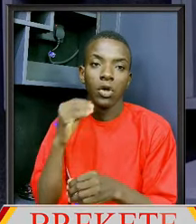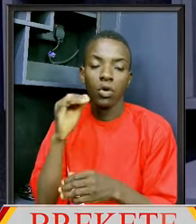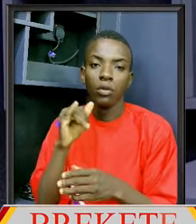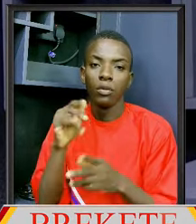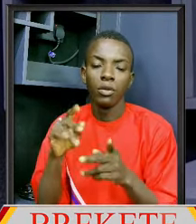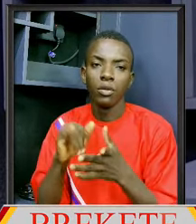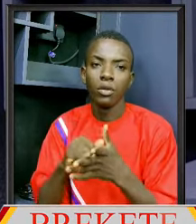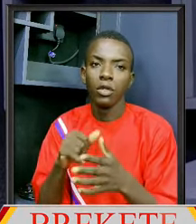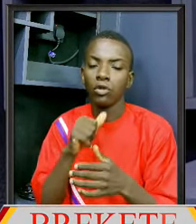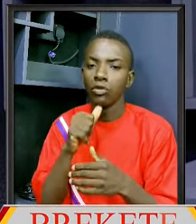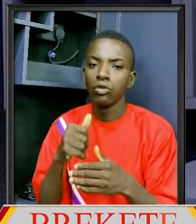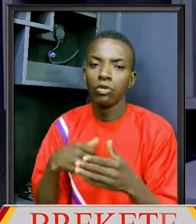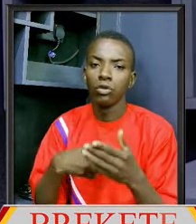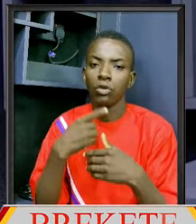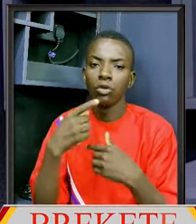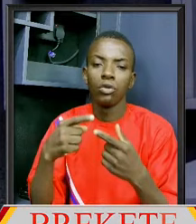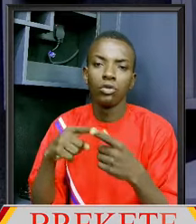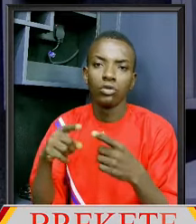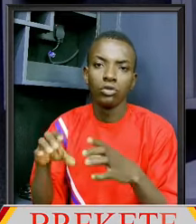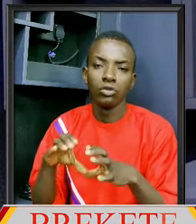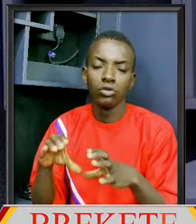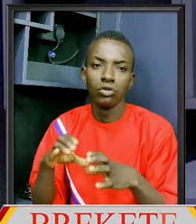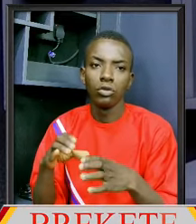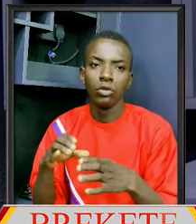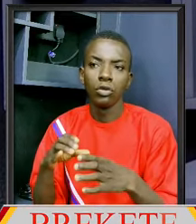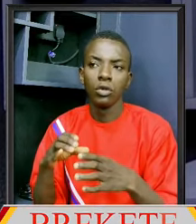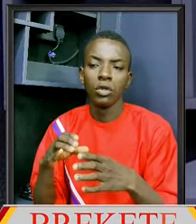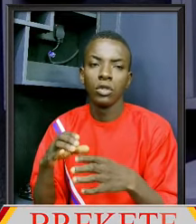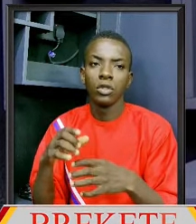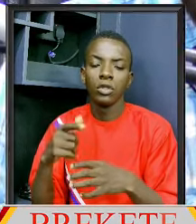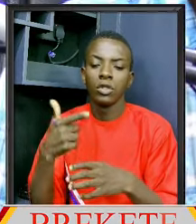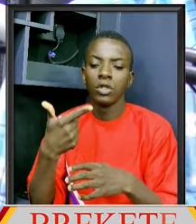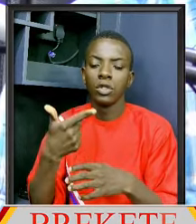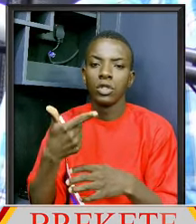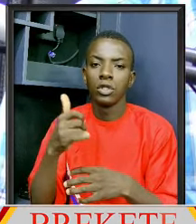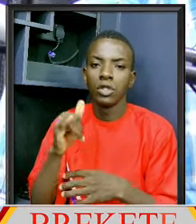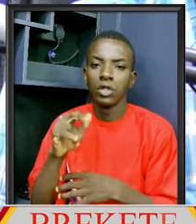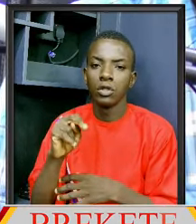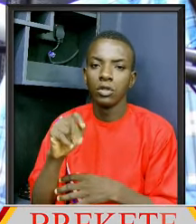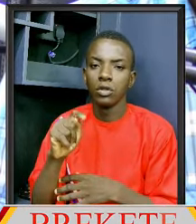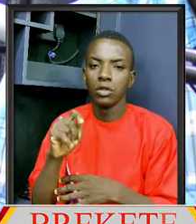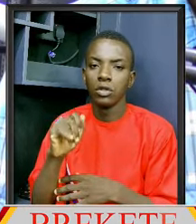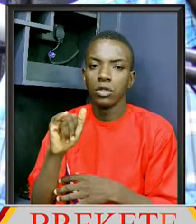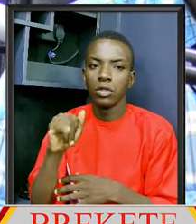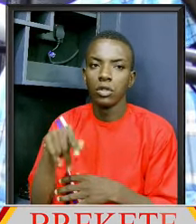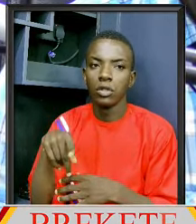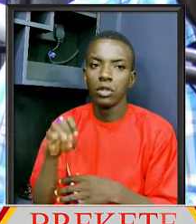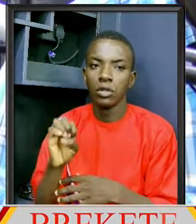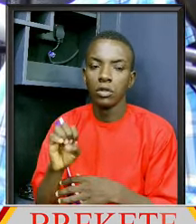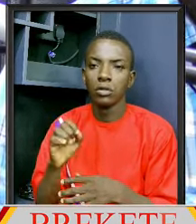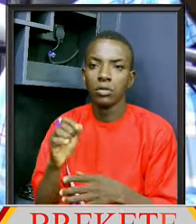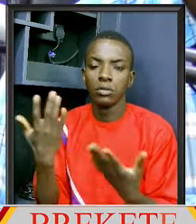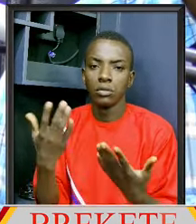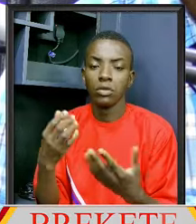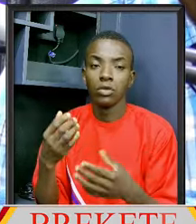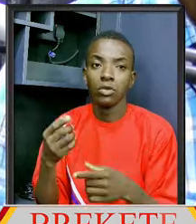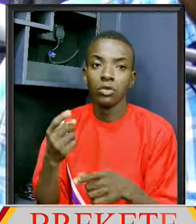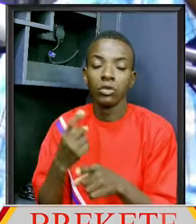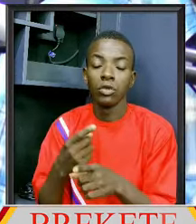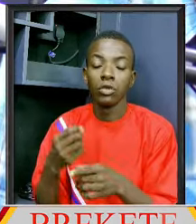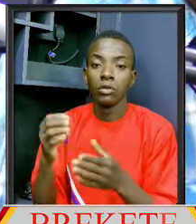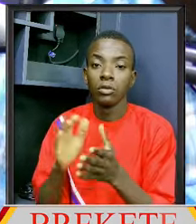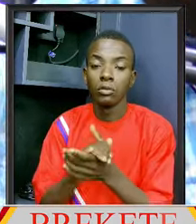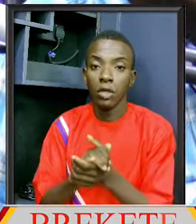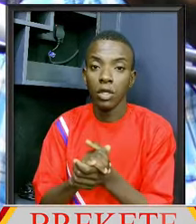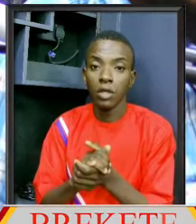like us we no go do our waiting the genotype test before we marry. We just marry by the grace of God.